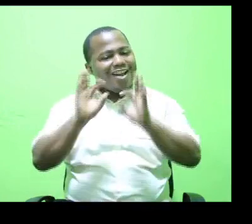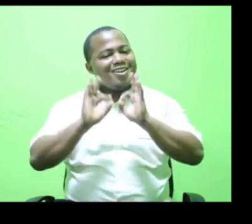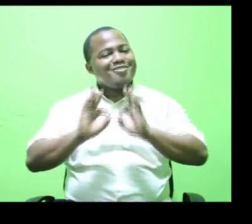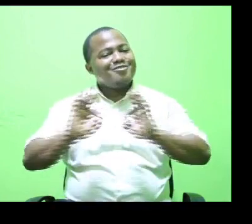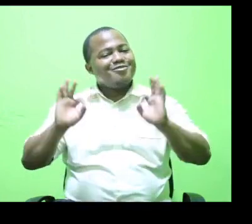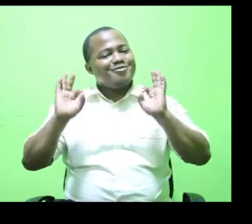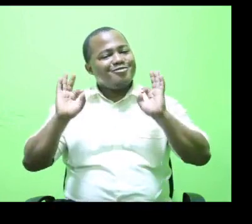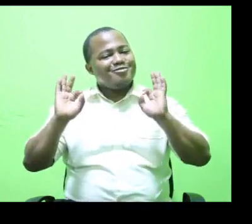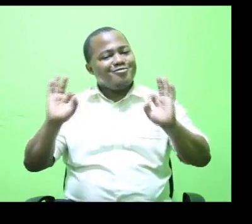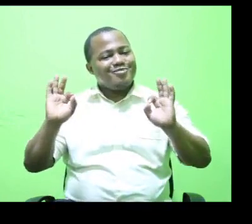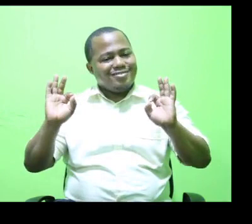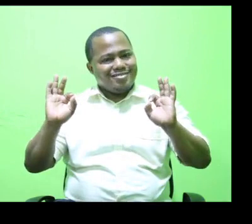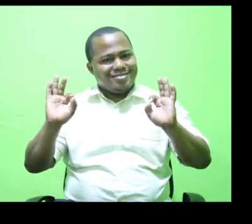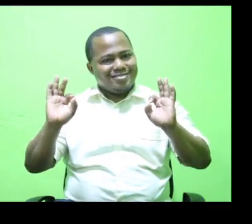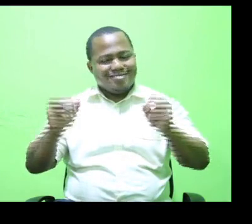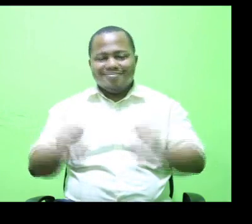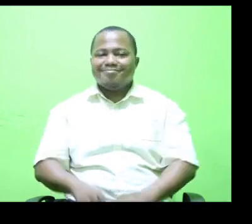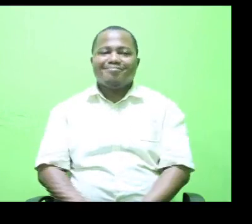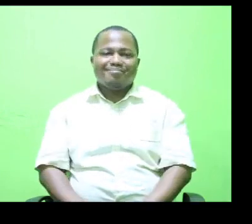Good, my dears.